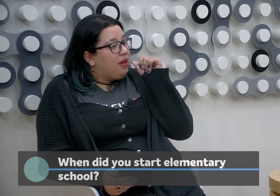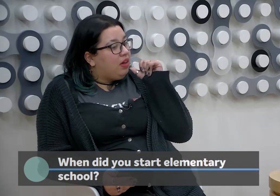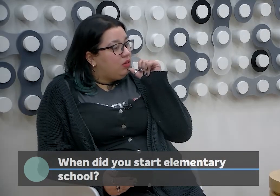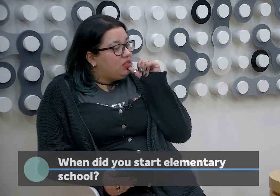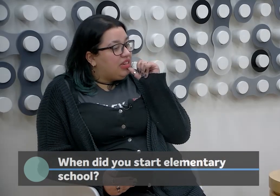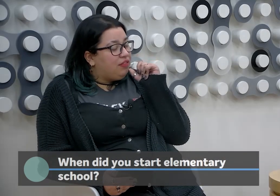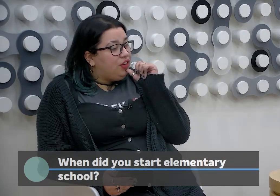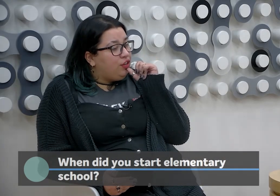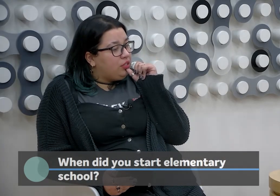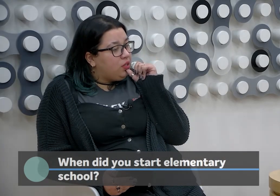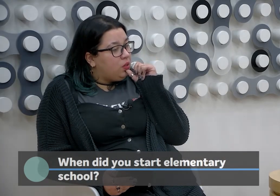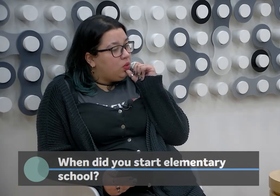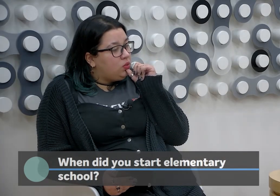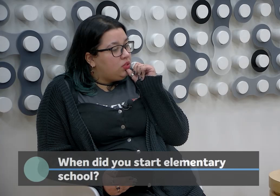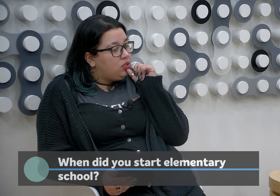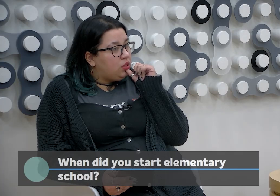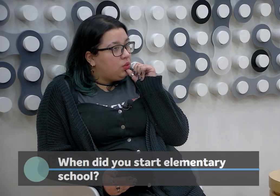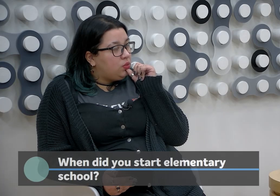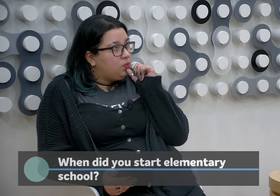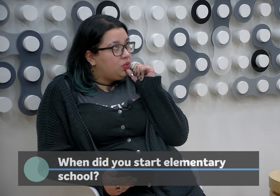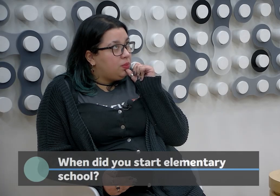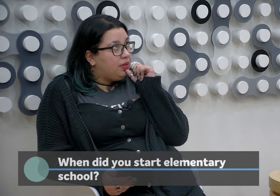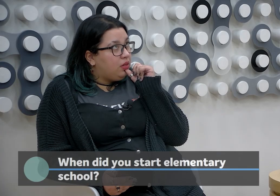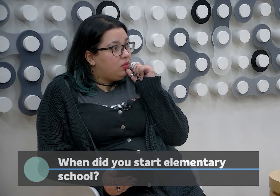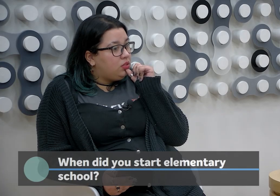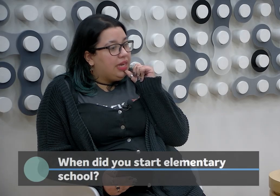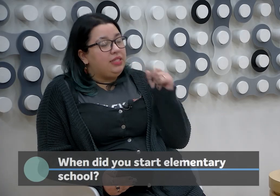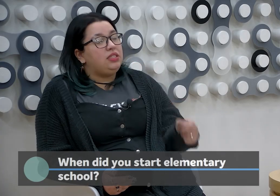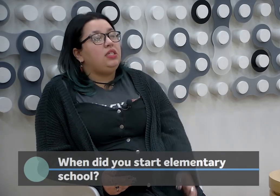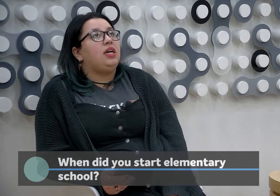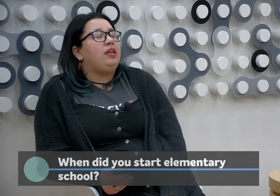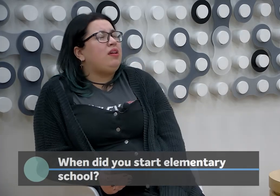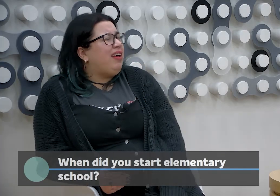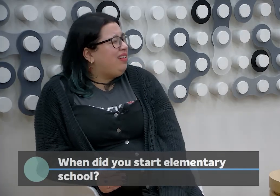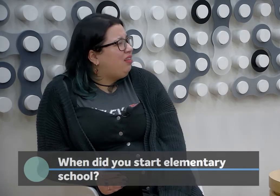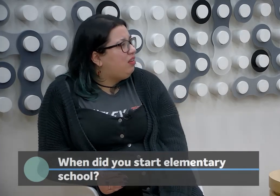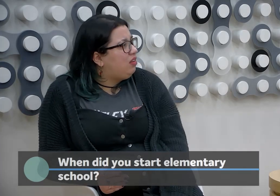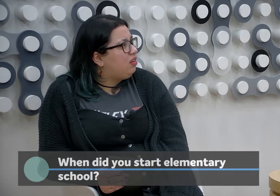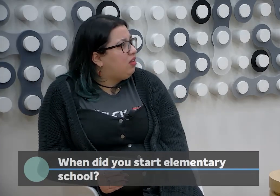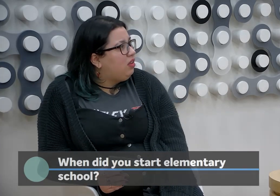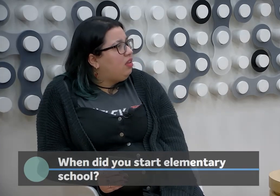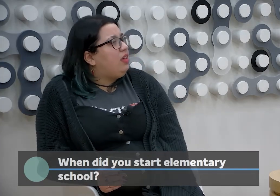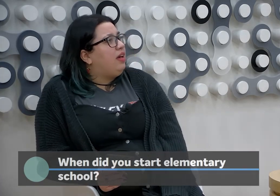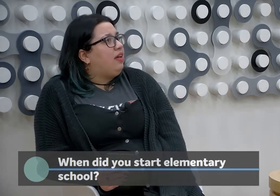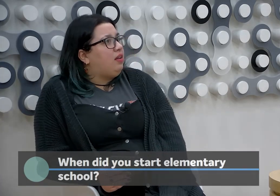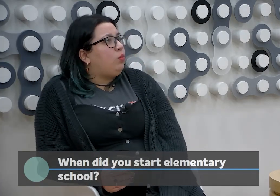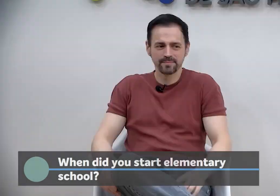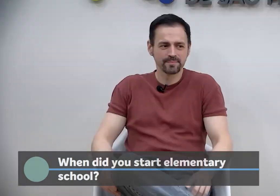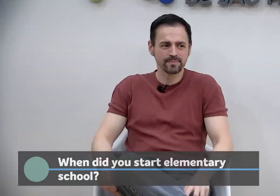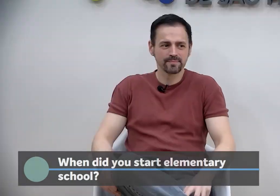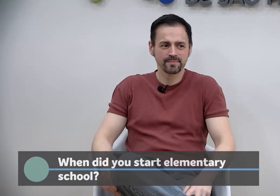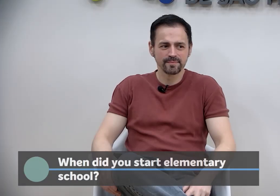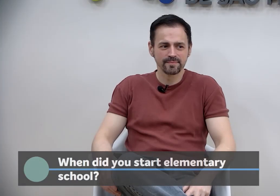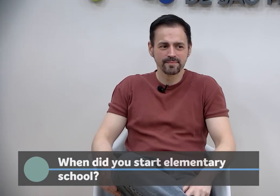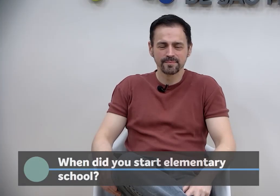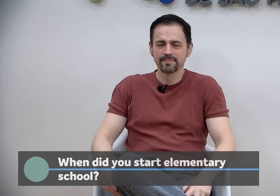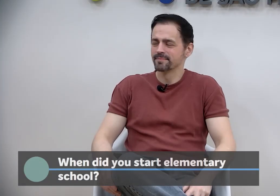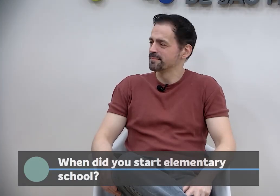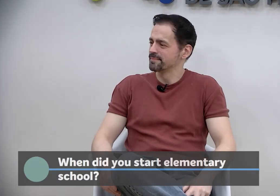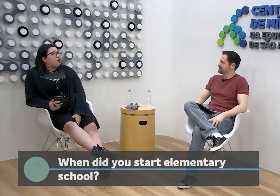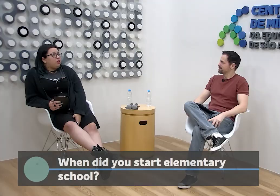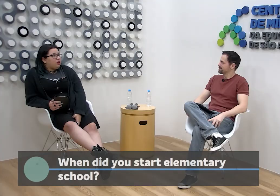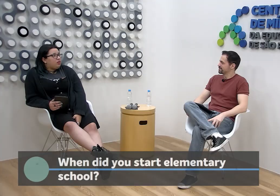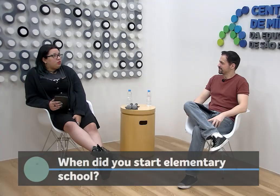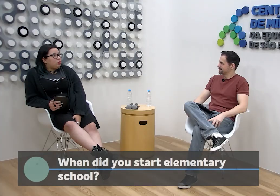I was about 7 years old, so it was about 1999. Yeah, and was in